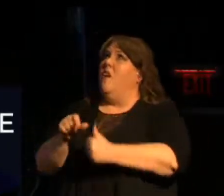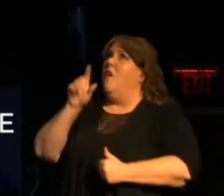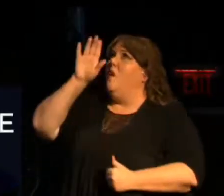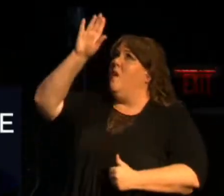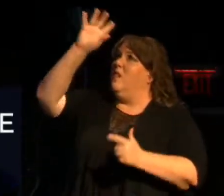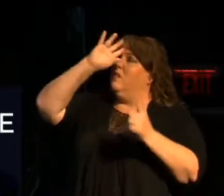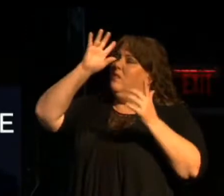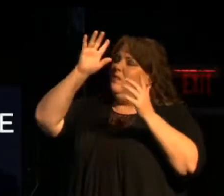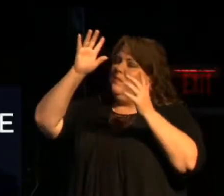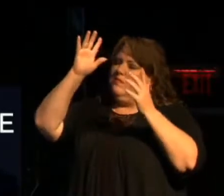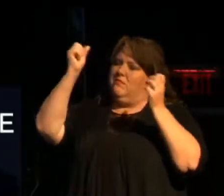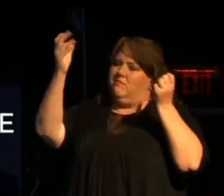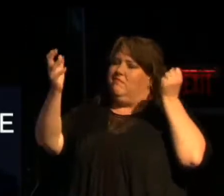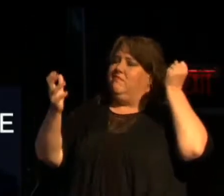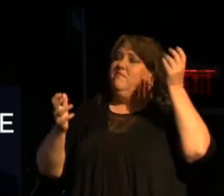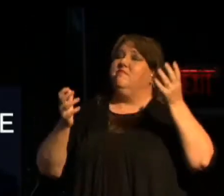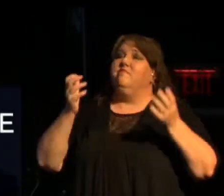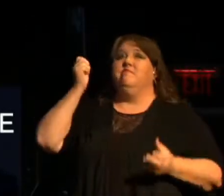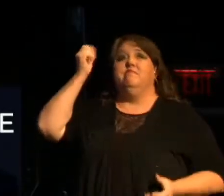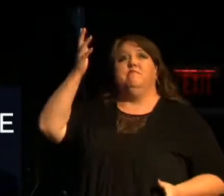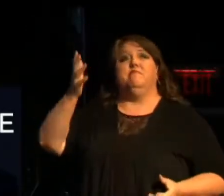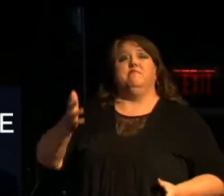your voice.